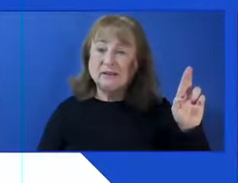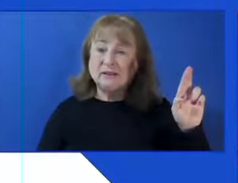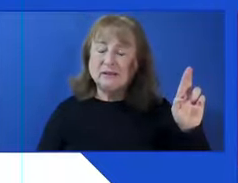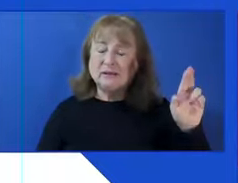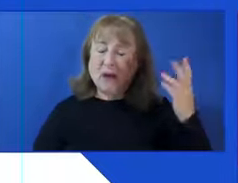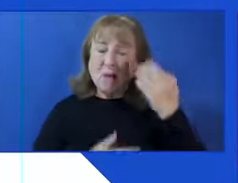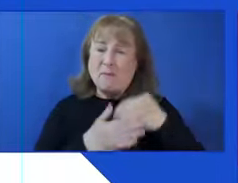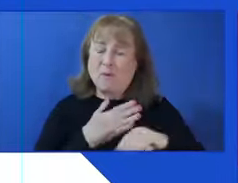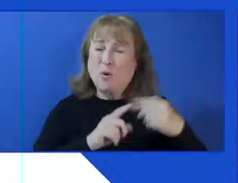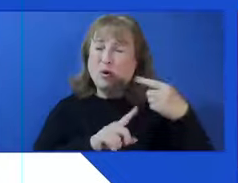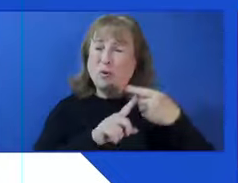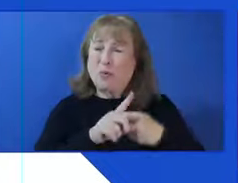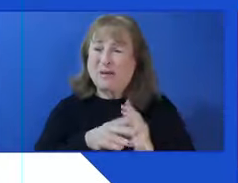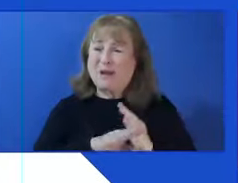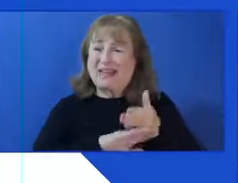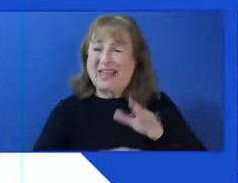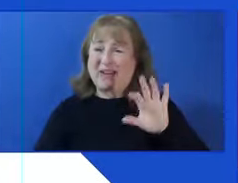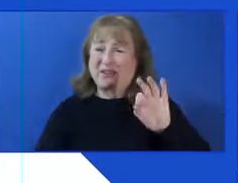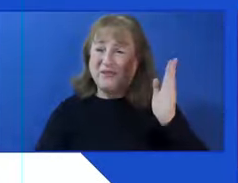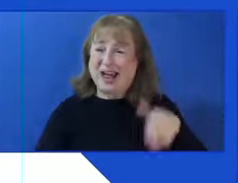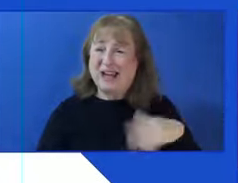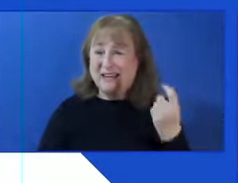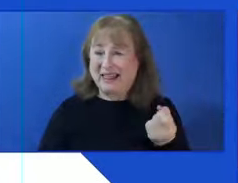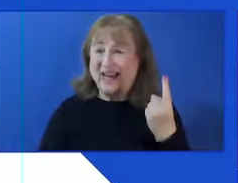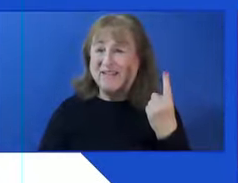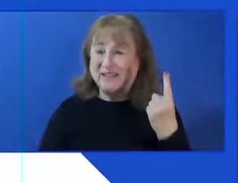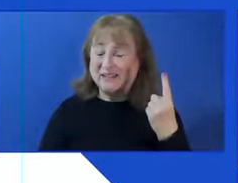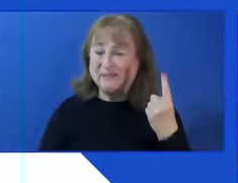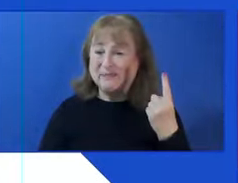born 1 month after 9/11,